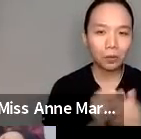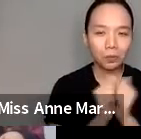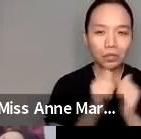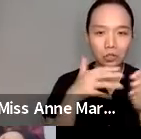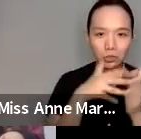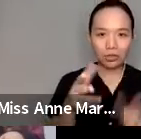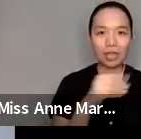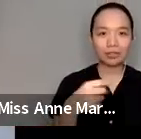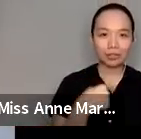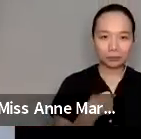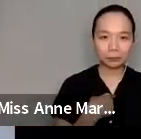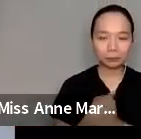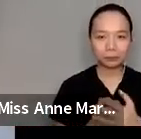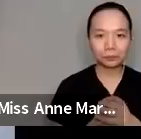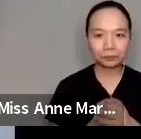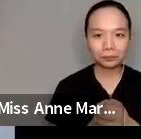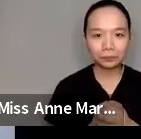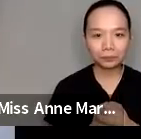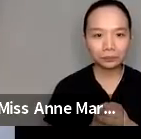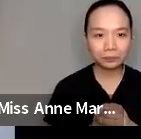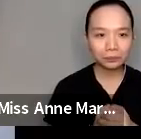I.